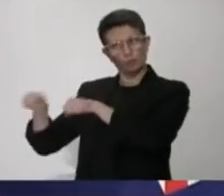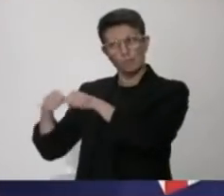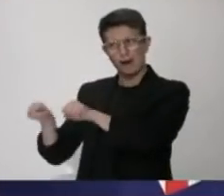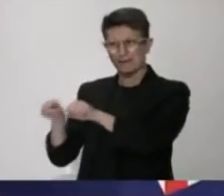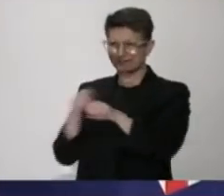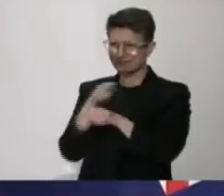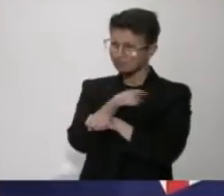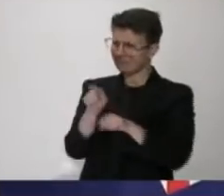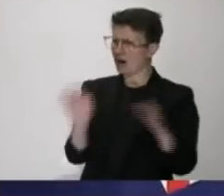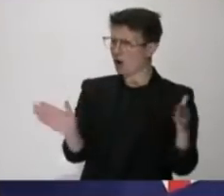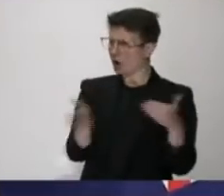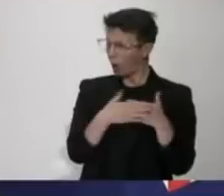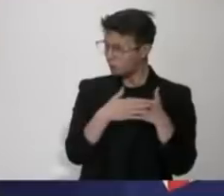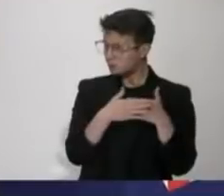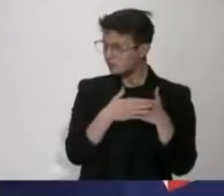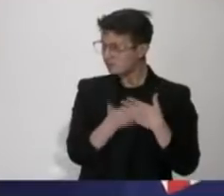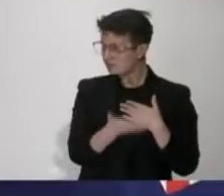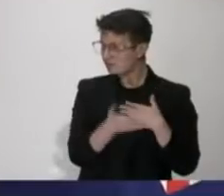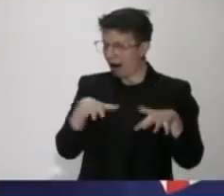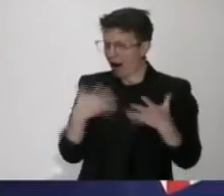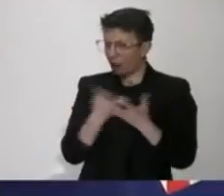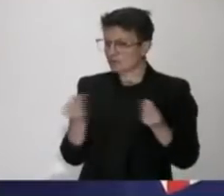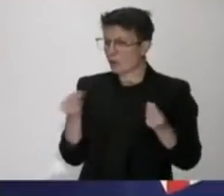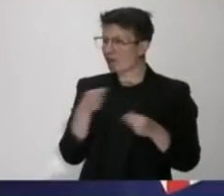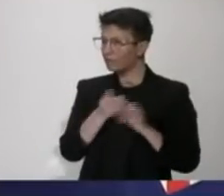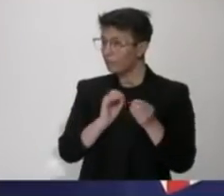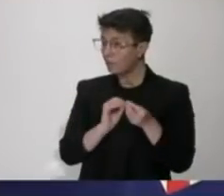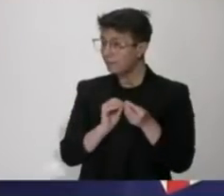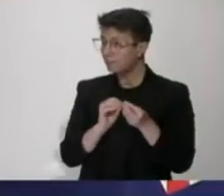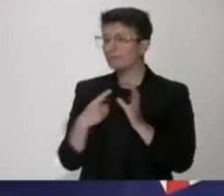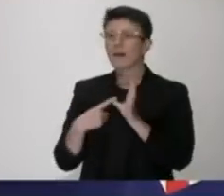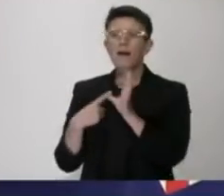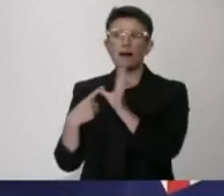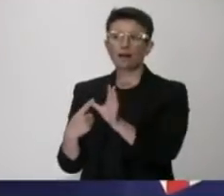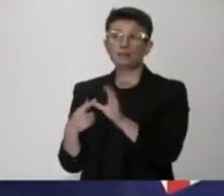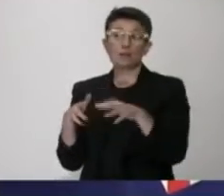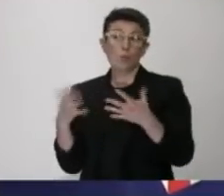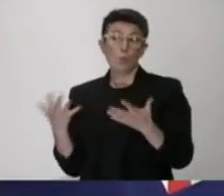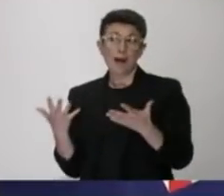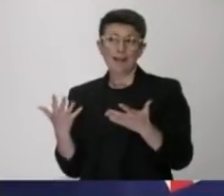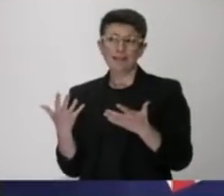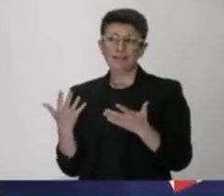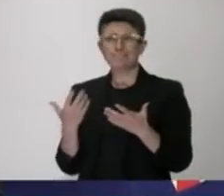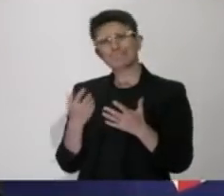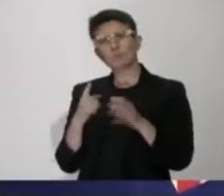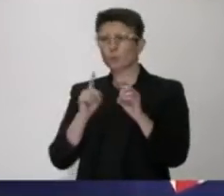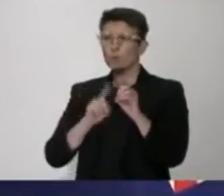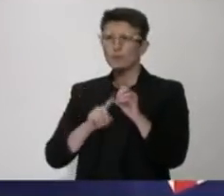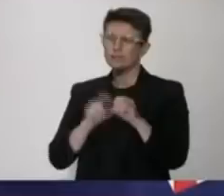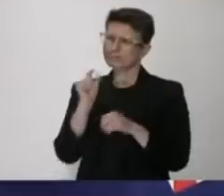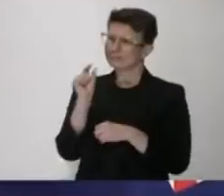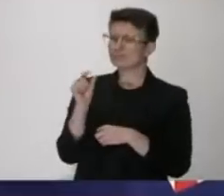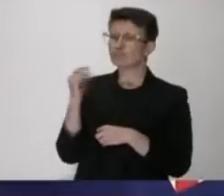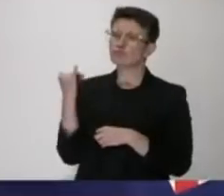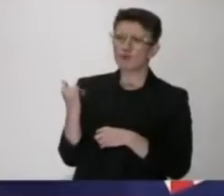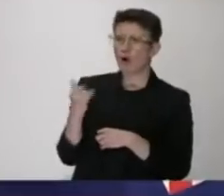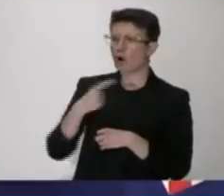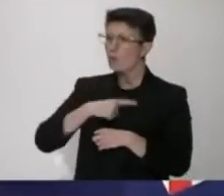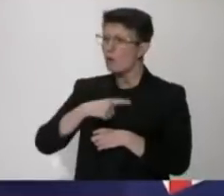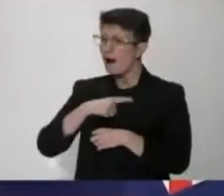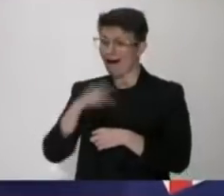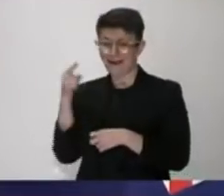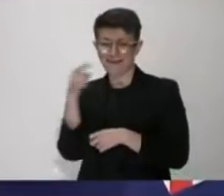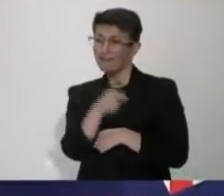in their store, but they are able to open under level 3, and we've seen many click and collect and delivery type